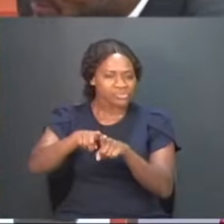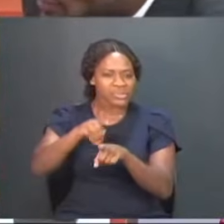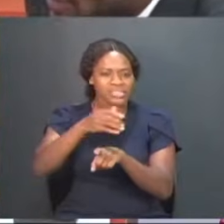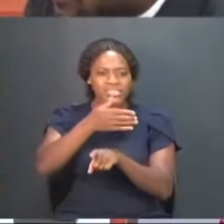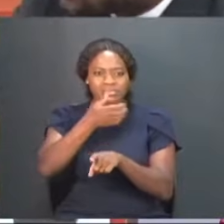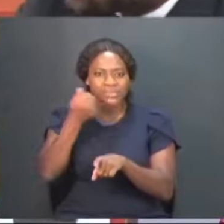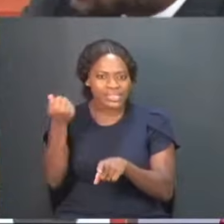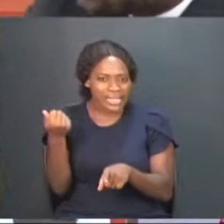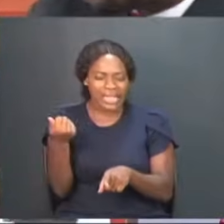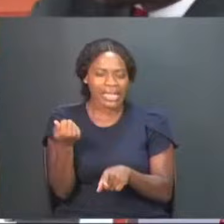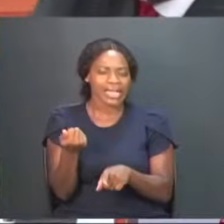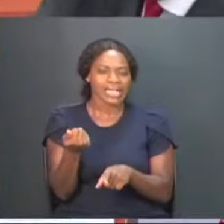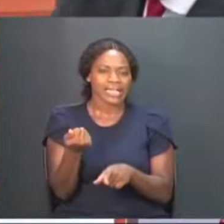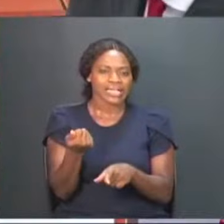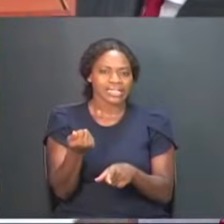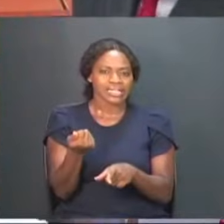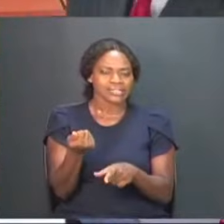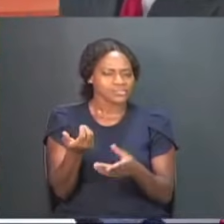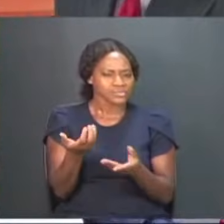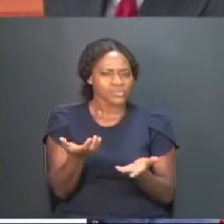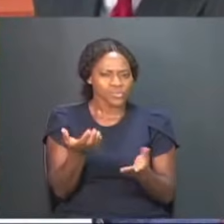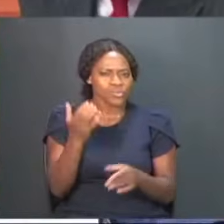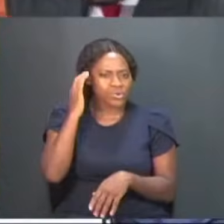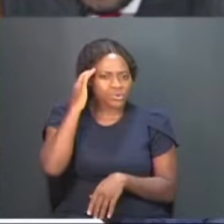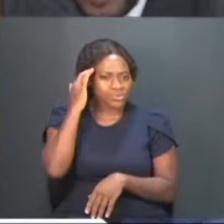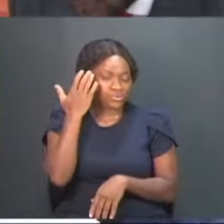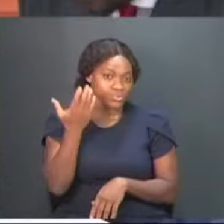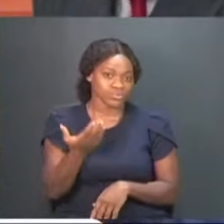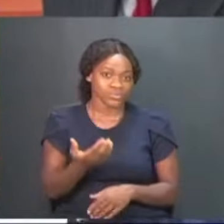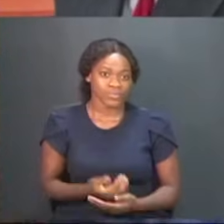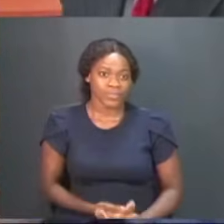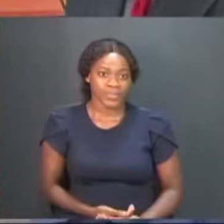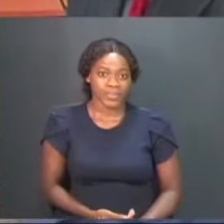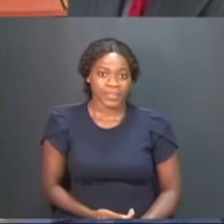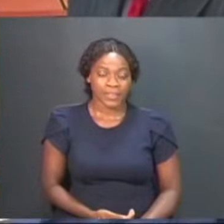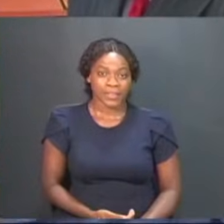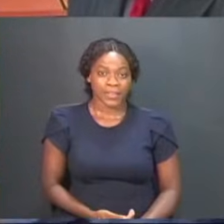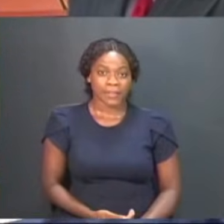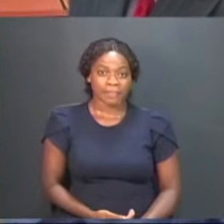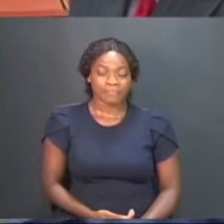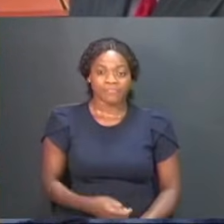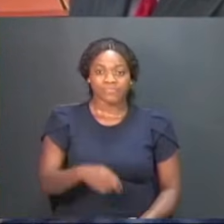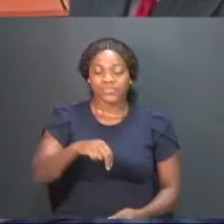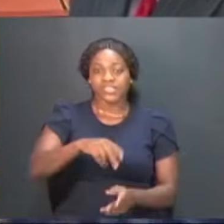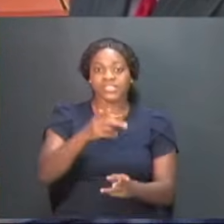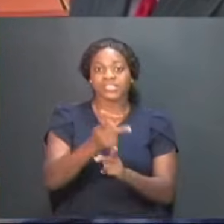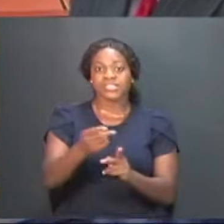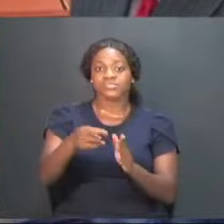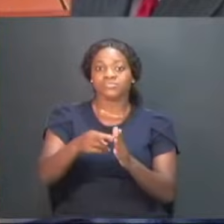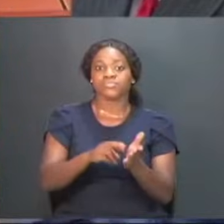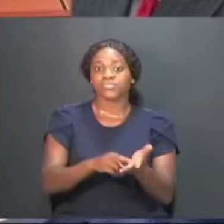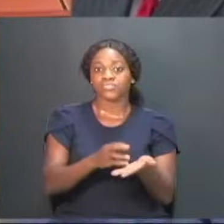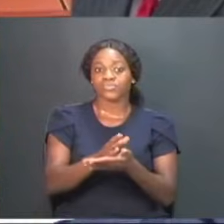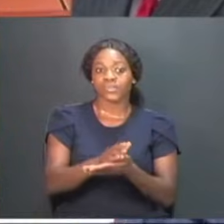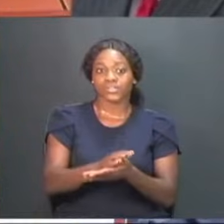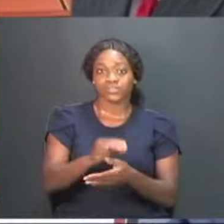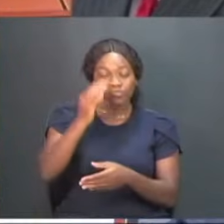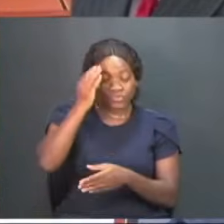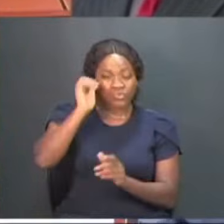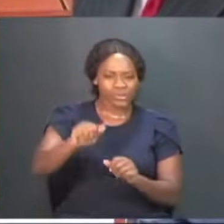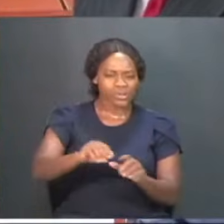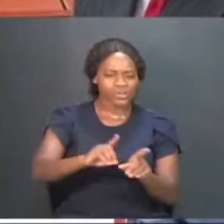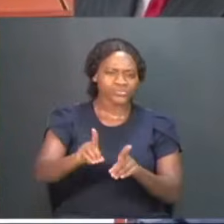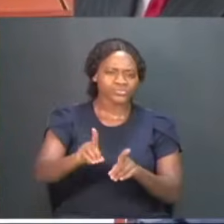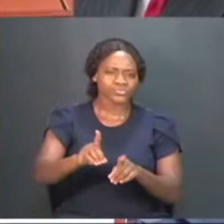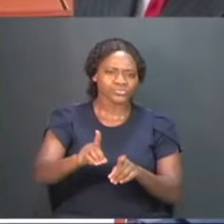the agreement? That is why you are withdrawing. And this House needs to know. And also for the records. Honorable Sule, this is not beyond you. You can do it.